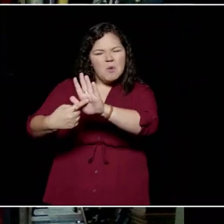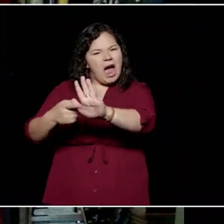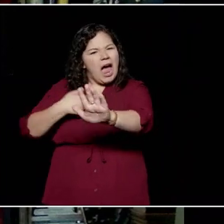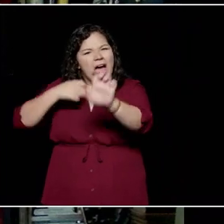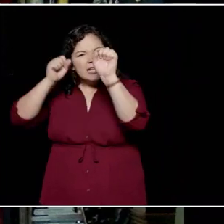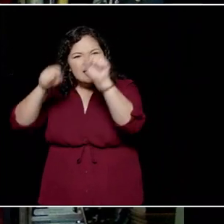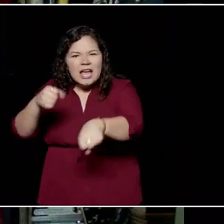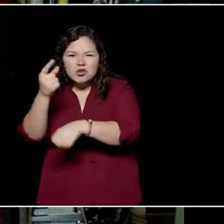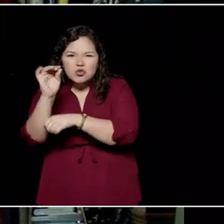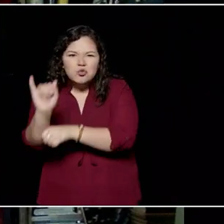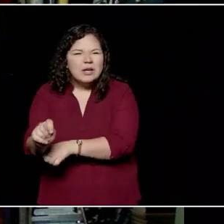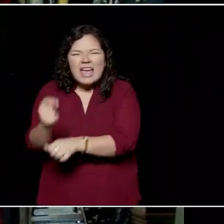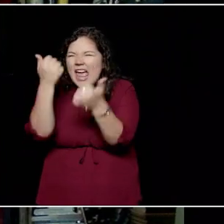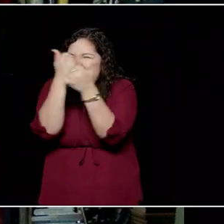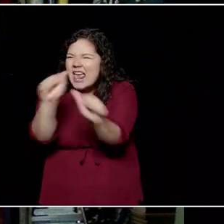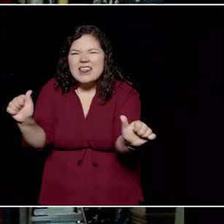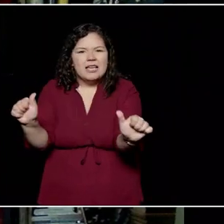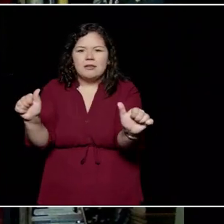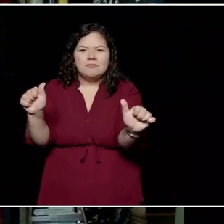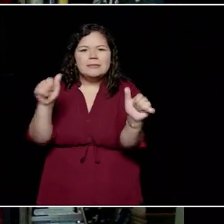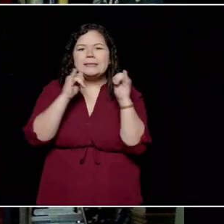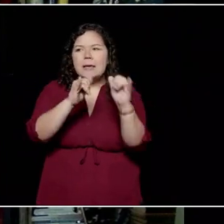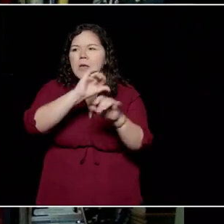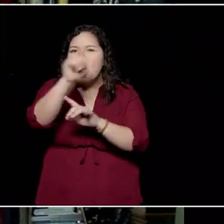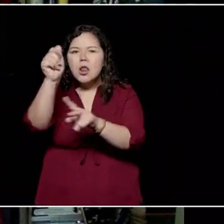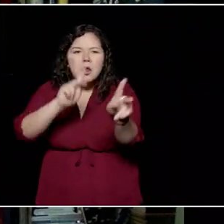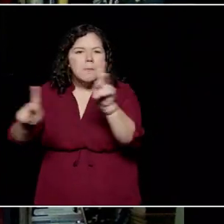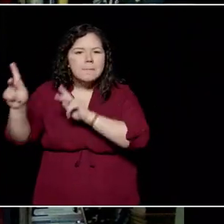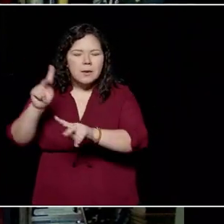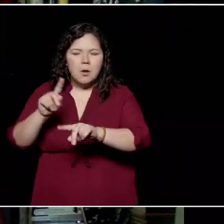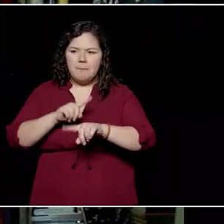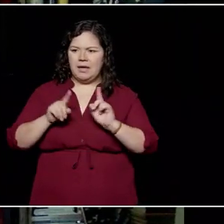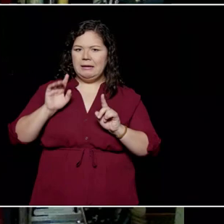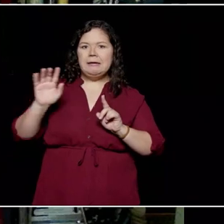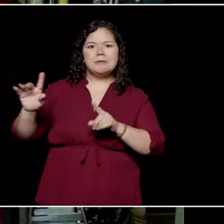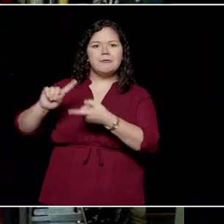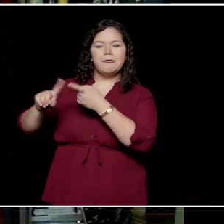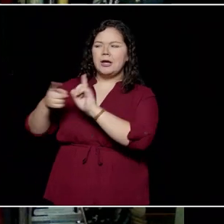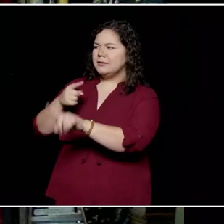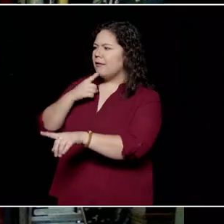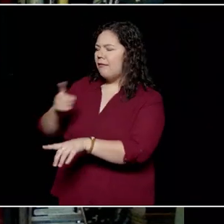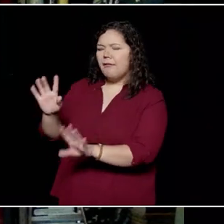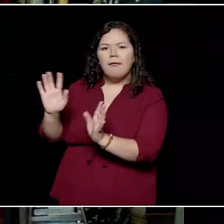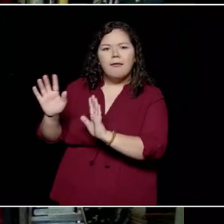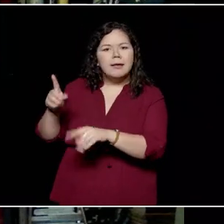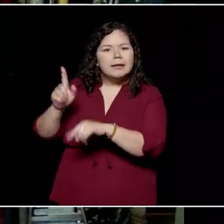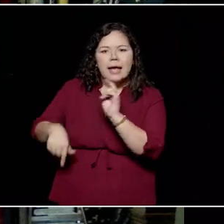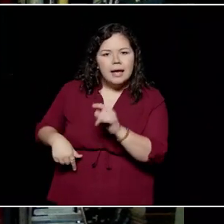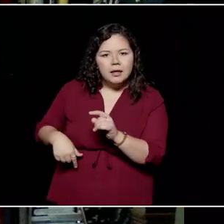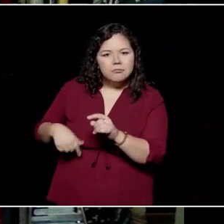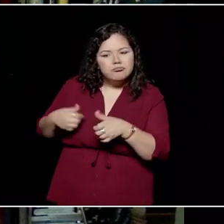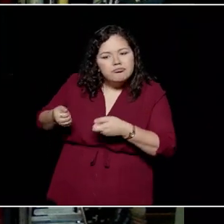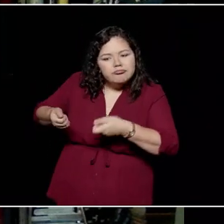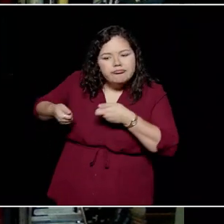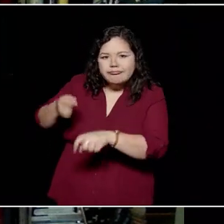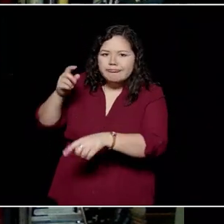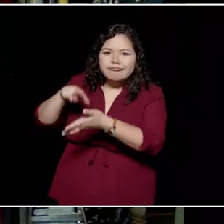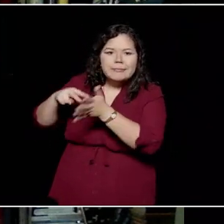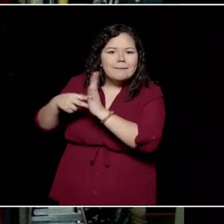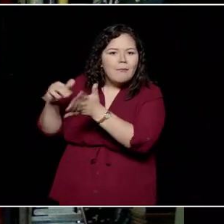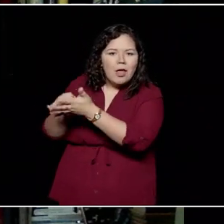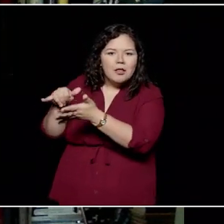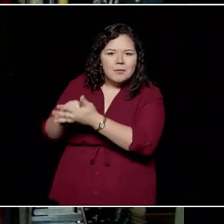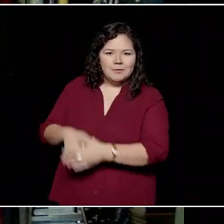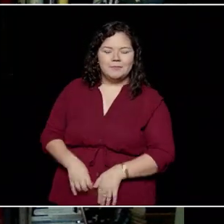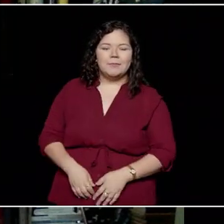he can do anything an able-bodied person can do. And here was an old friend saying, you can't do that, you're in a wheelchair.